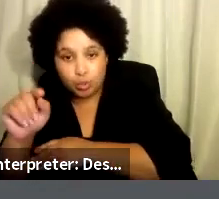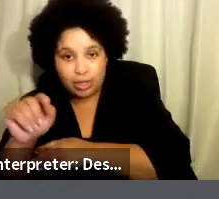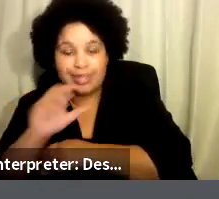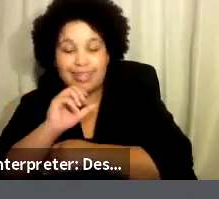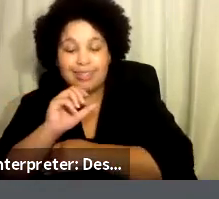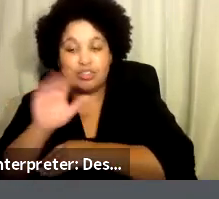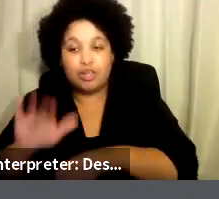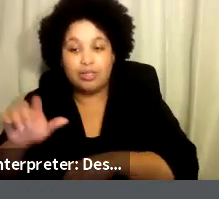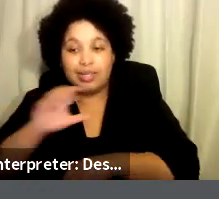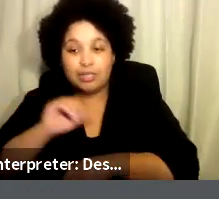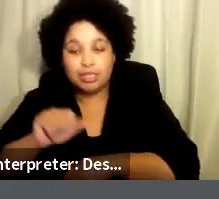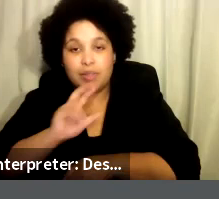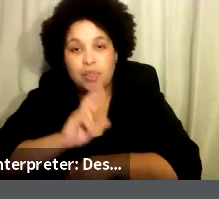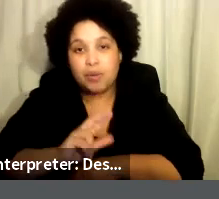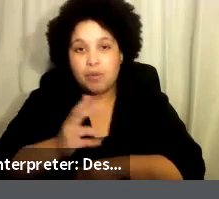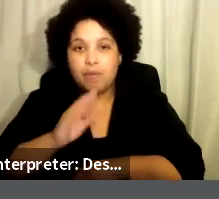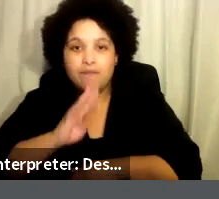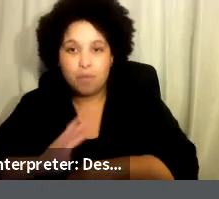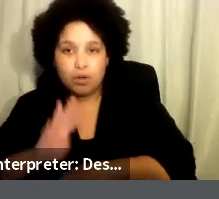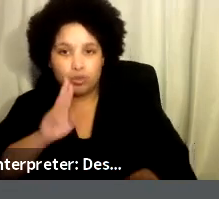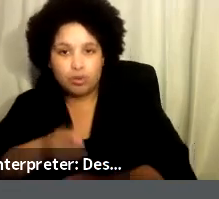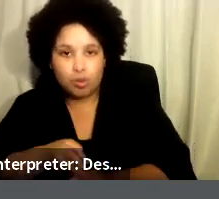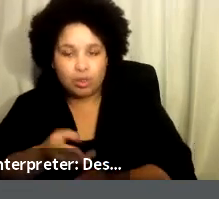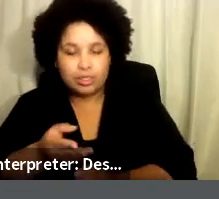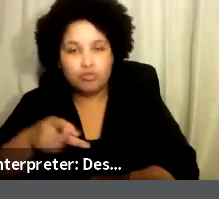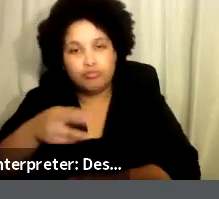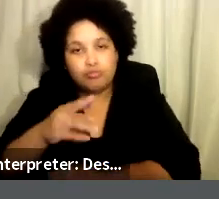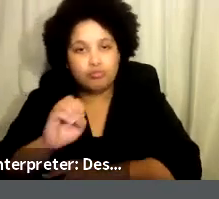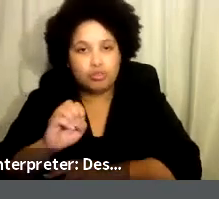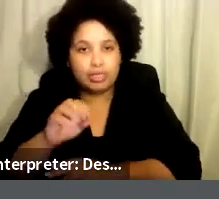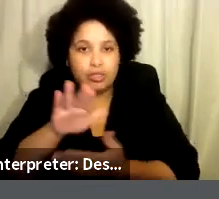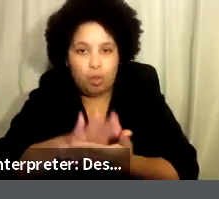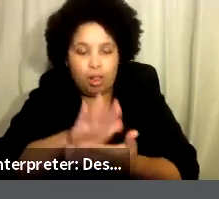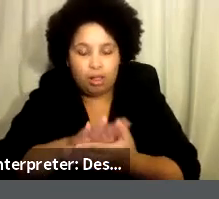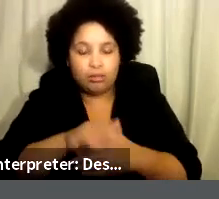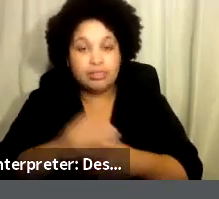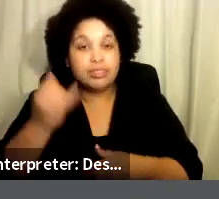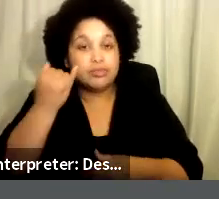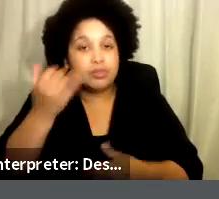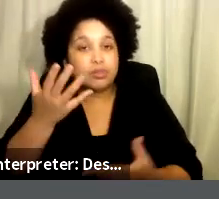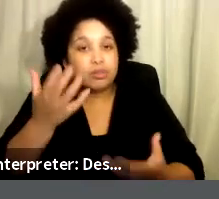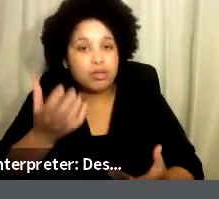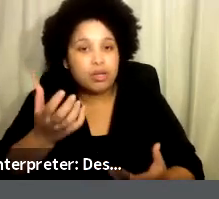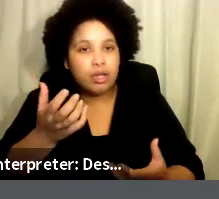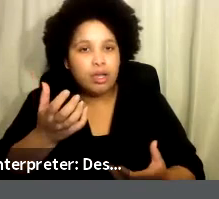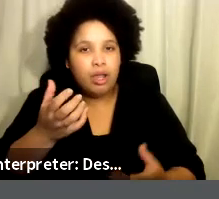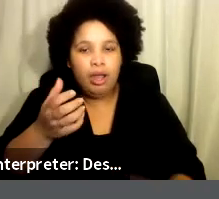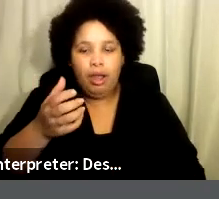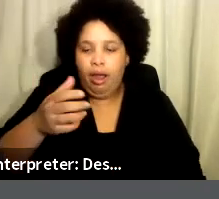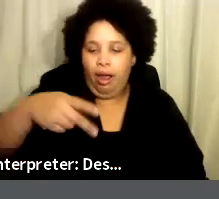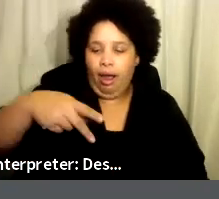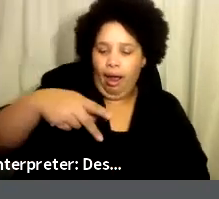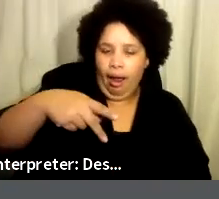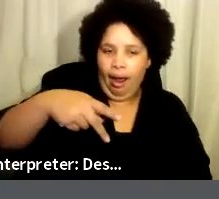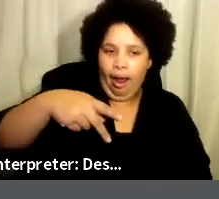either 3 or 4 to enroll into preschool. If you want the Pacific Infant and